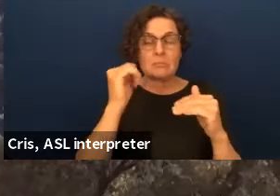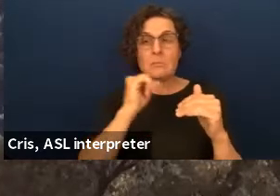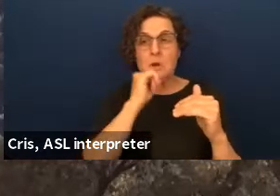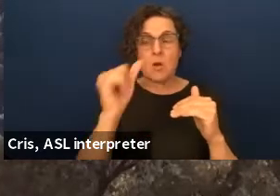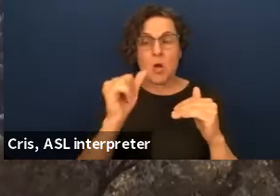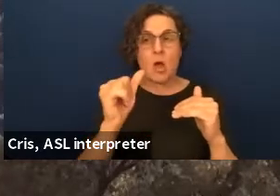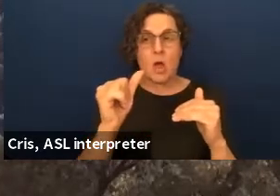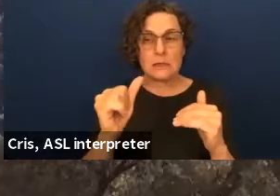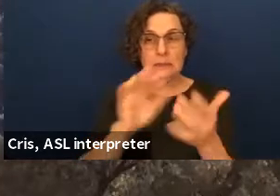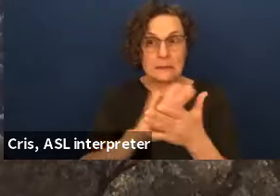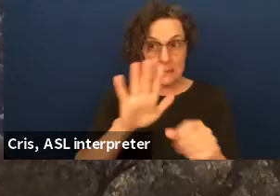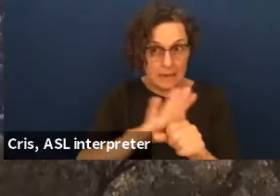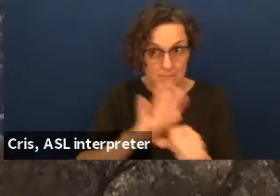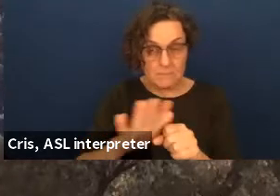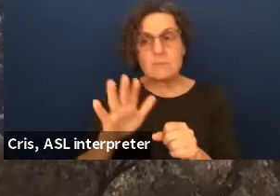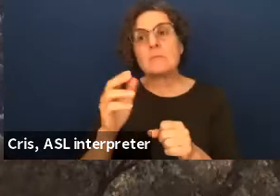complete.